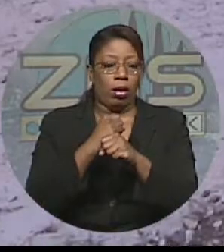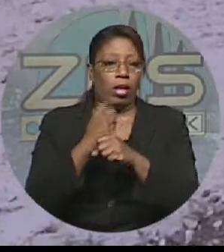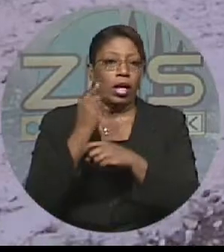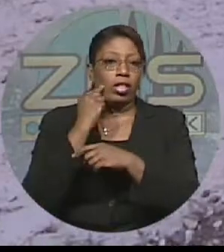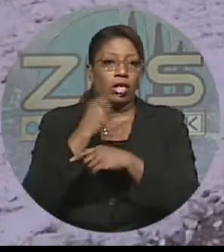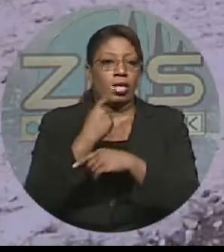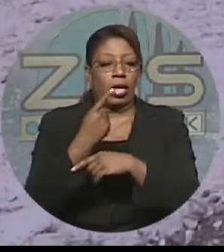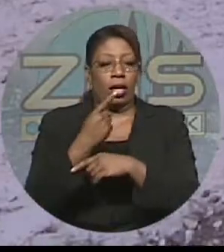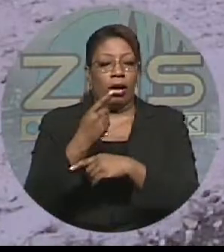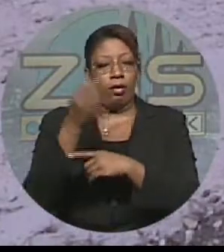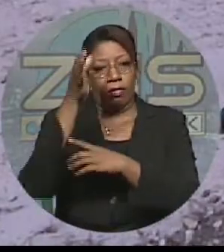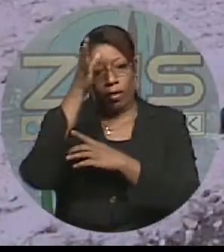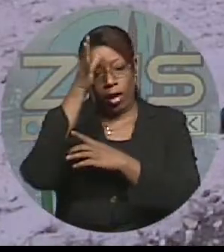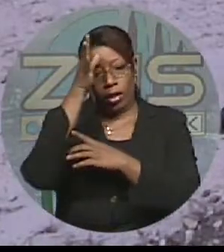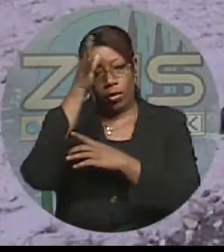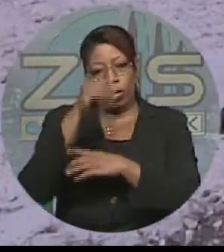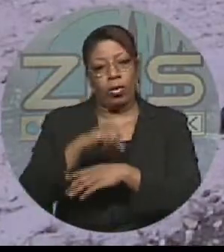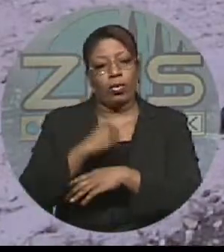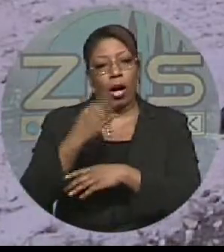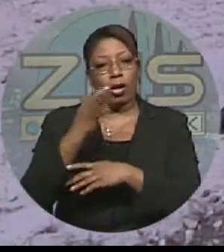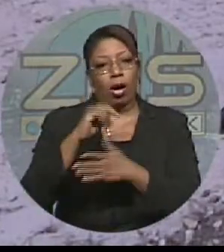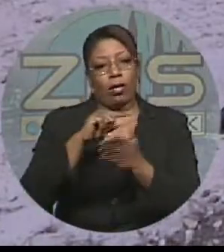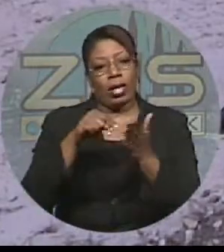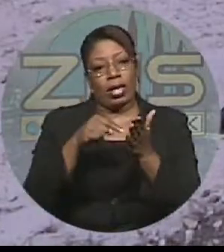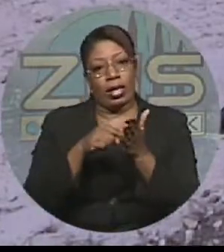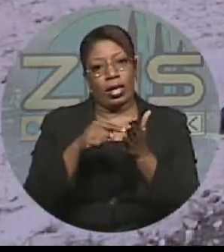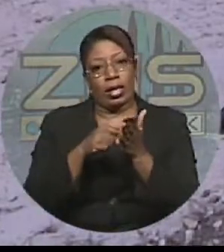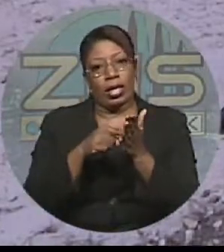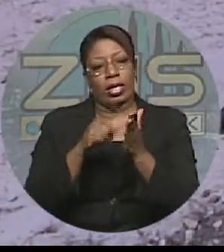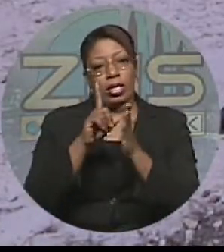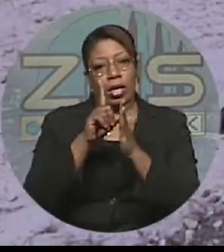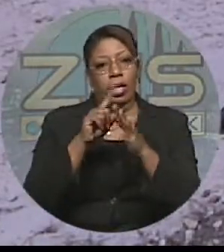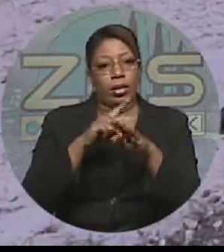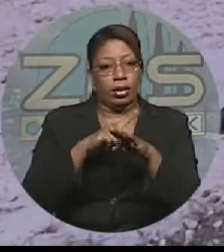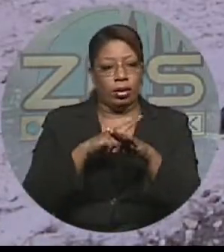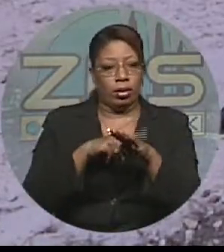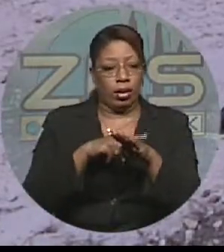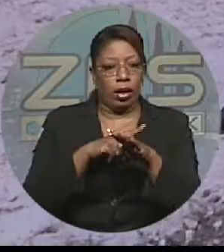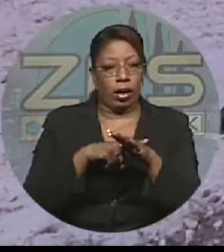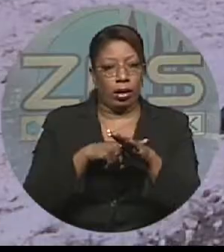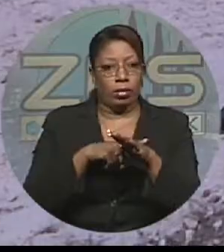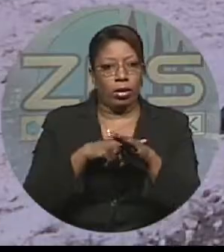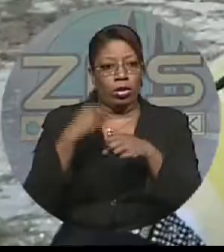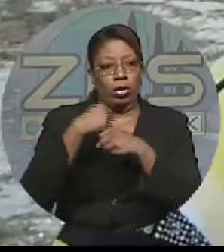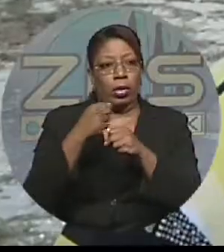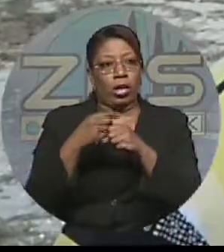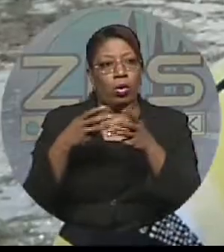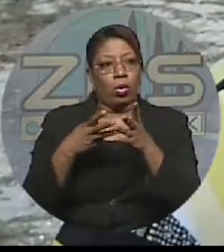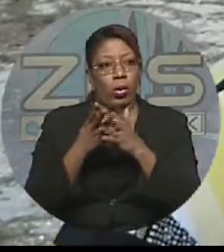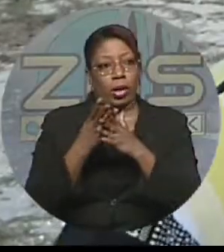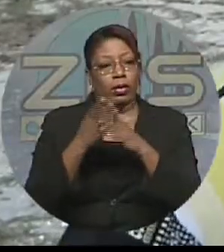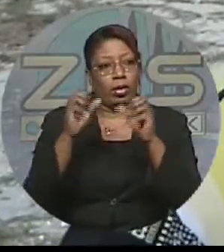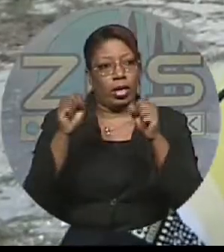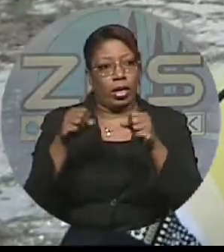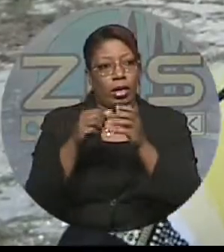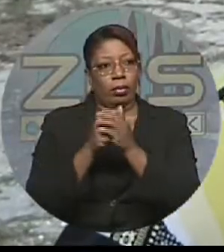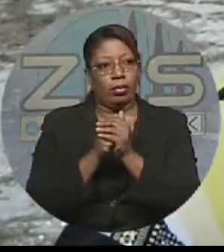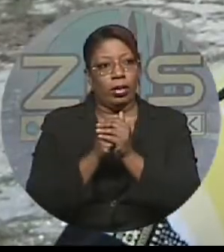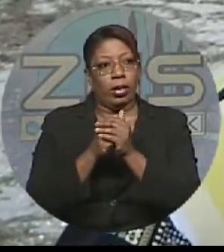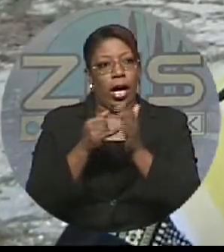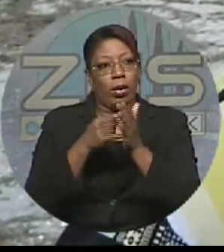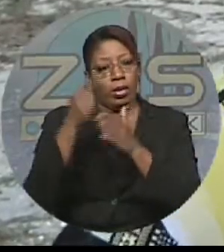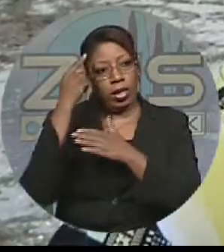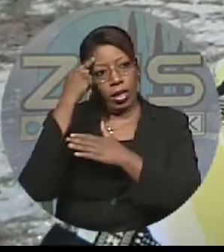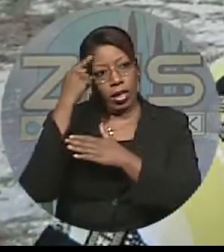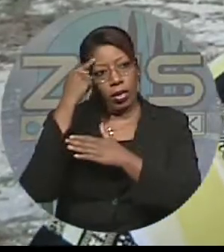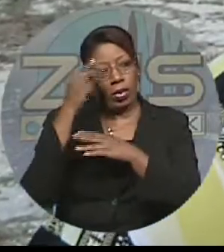of this moment after the original stadium was torn down in 2006 to make way for the new TAR stadium. It's bittersweet. I was just thinking,